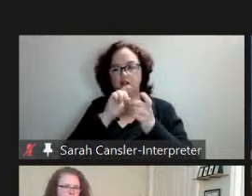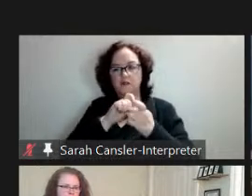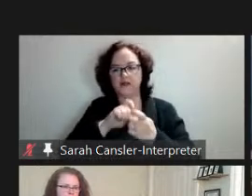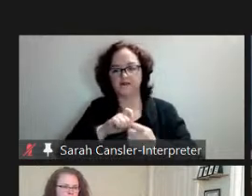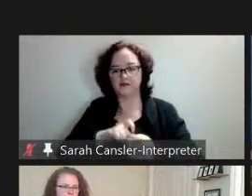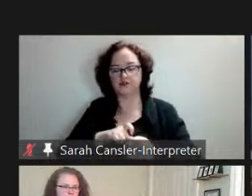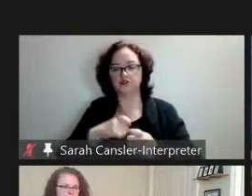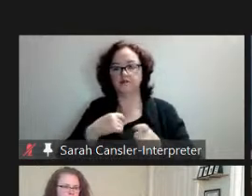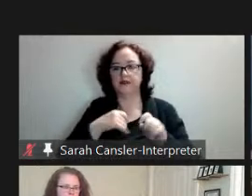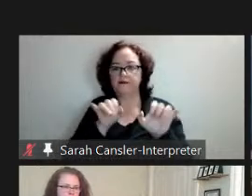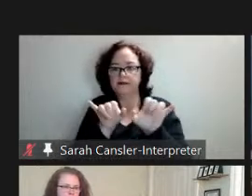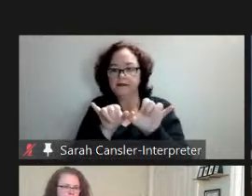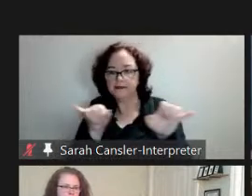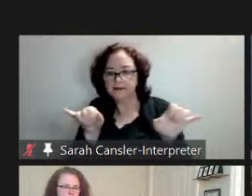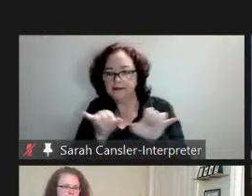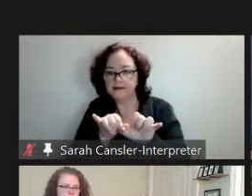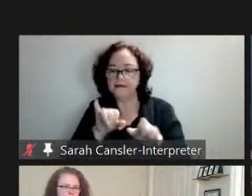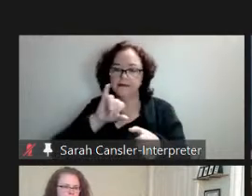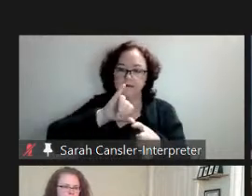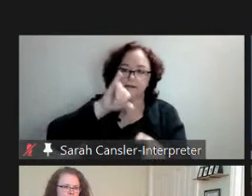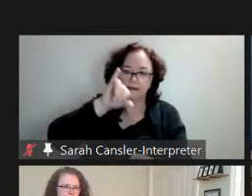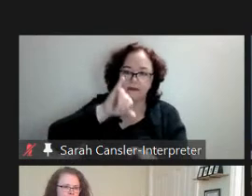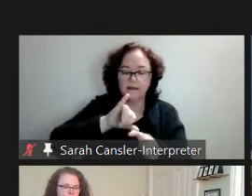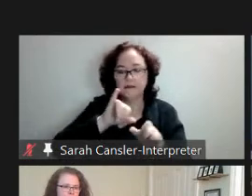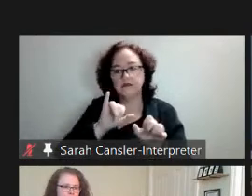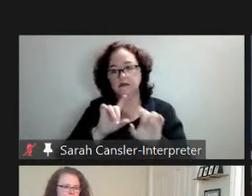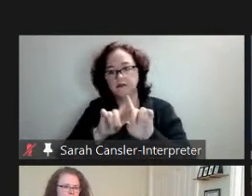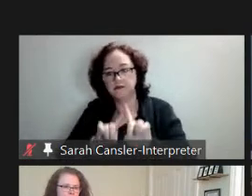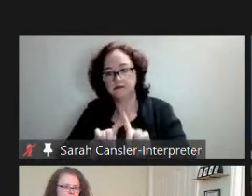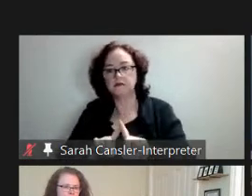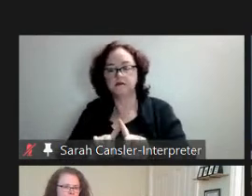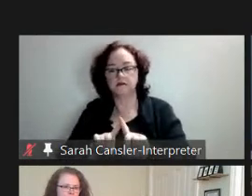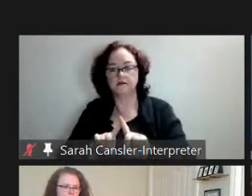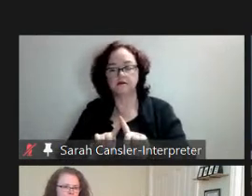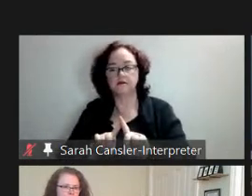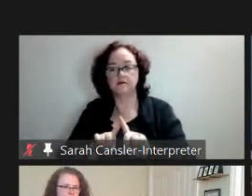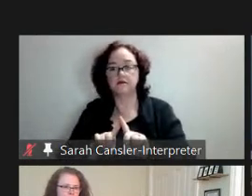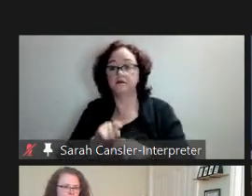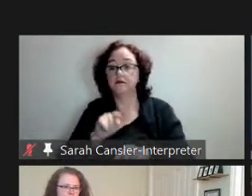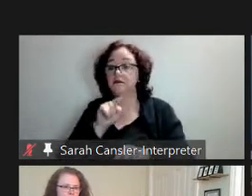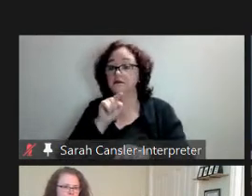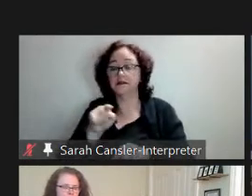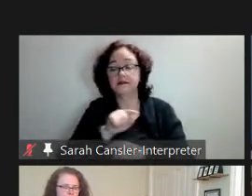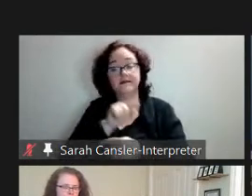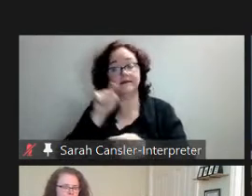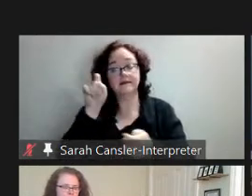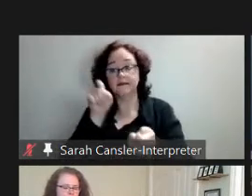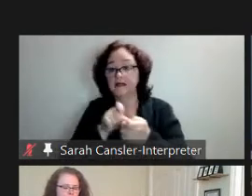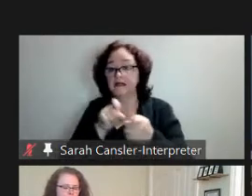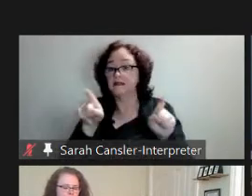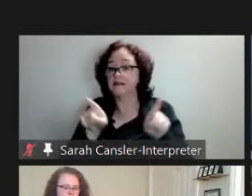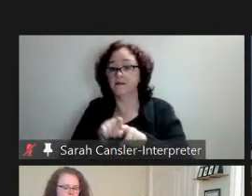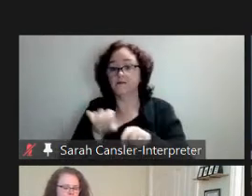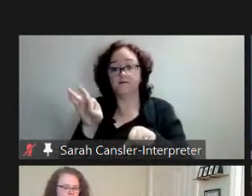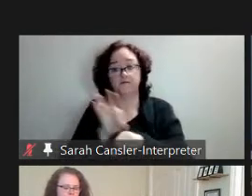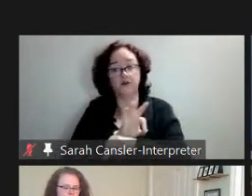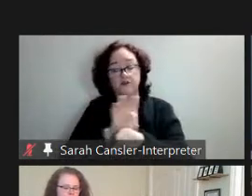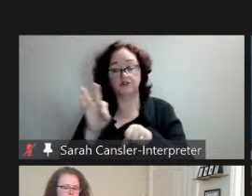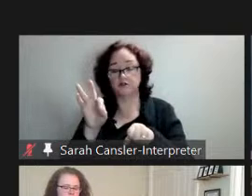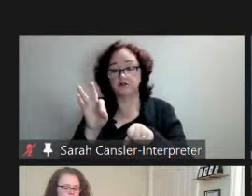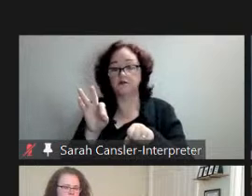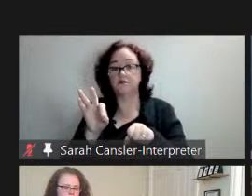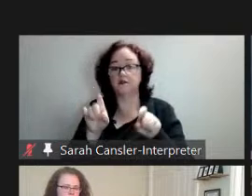distances. As I mentioned, and I will reinforce, it's the exact same functionality as the lower swing